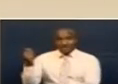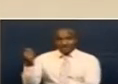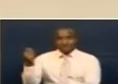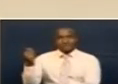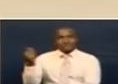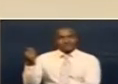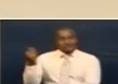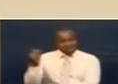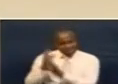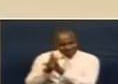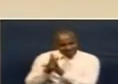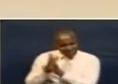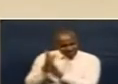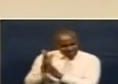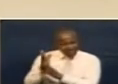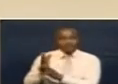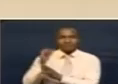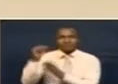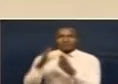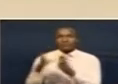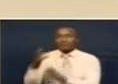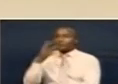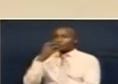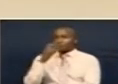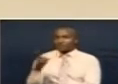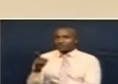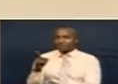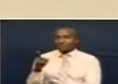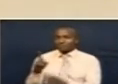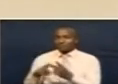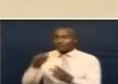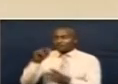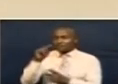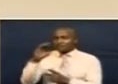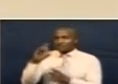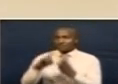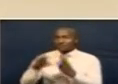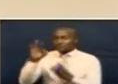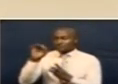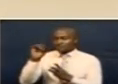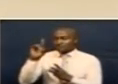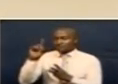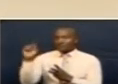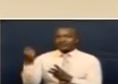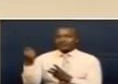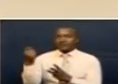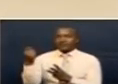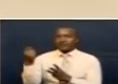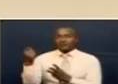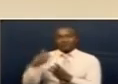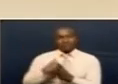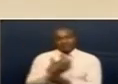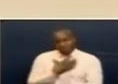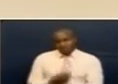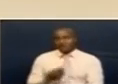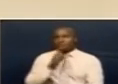dominant political force is ODM, ANC, Ford Kenya. It was my wish that my